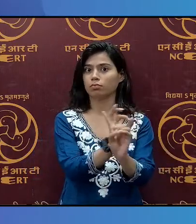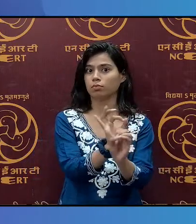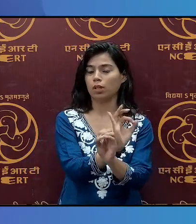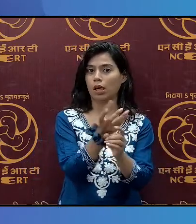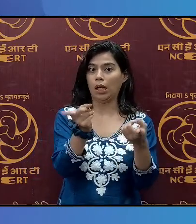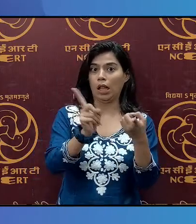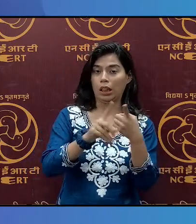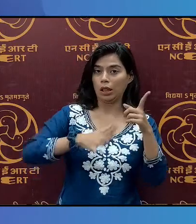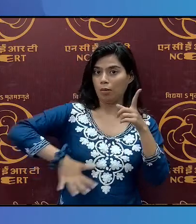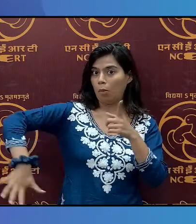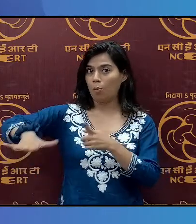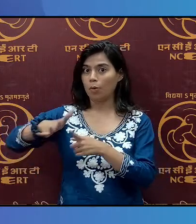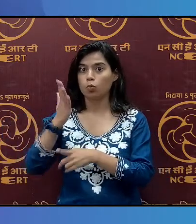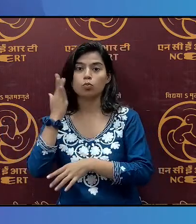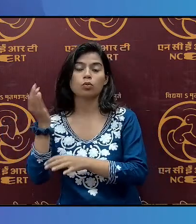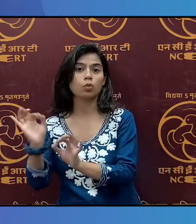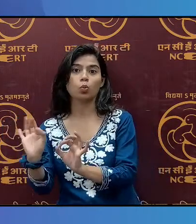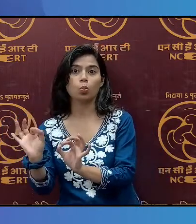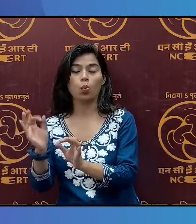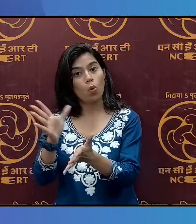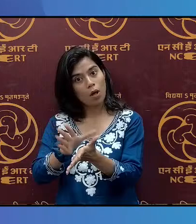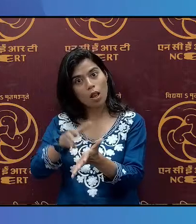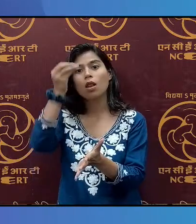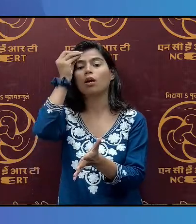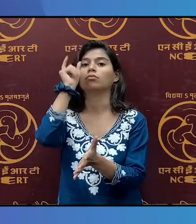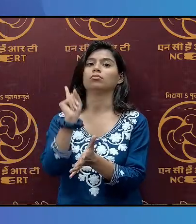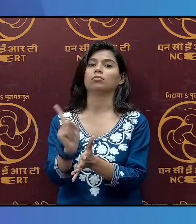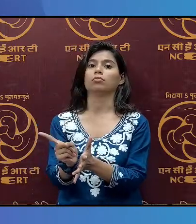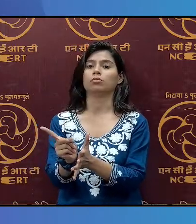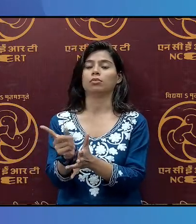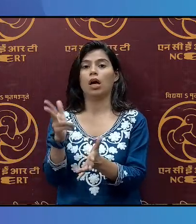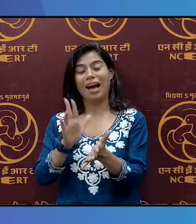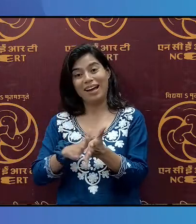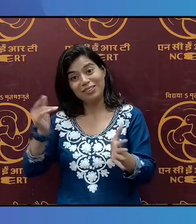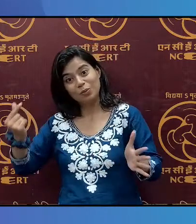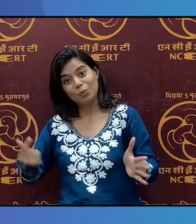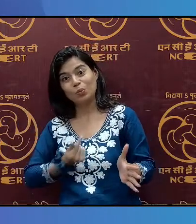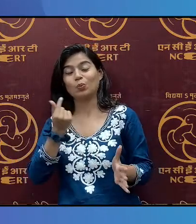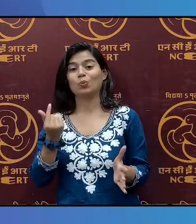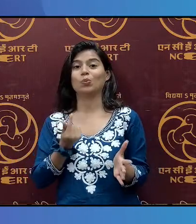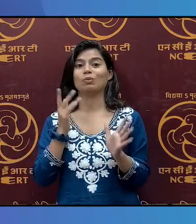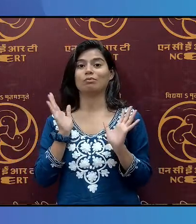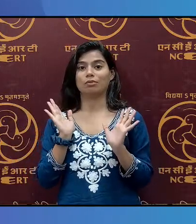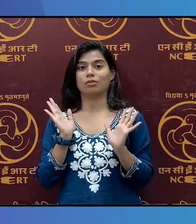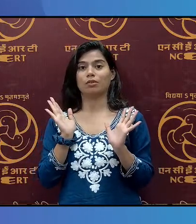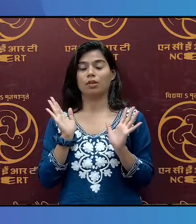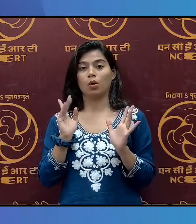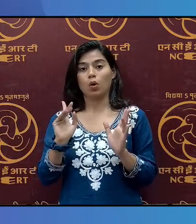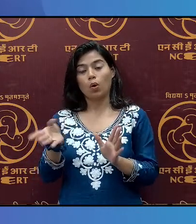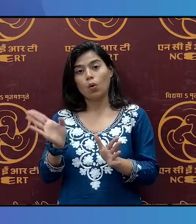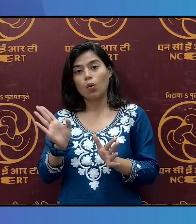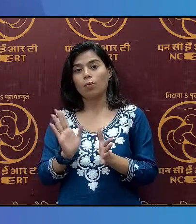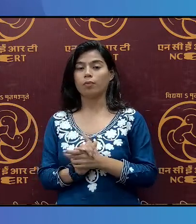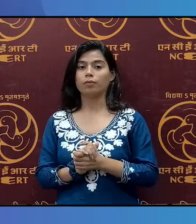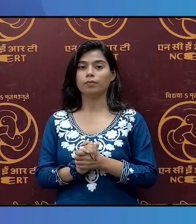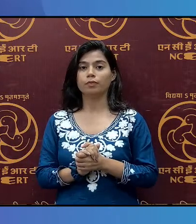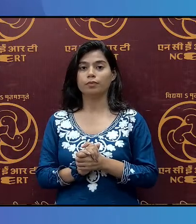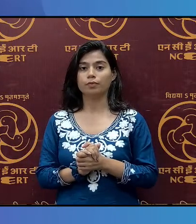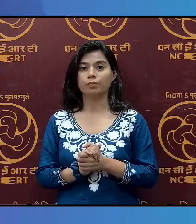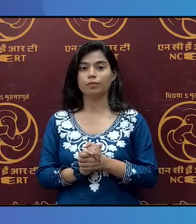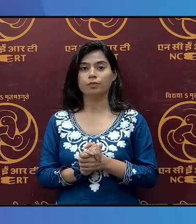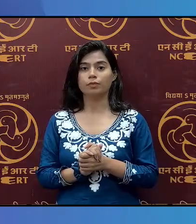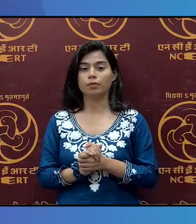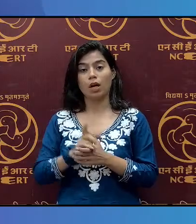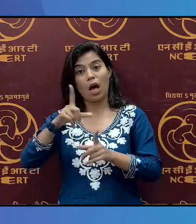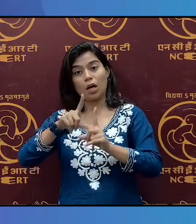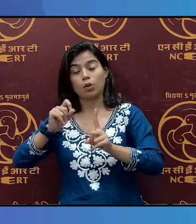happening around me. So I need to learn them. I need to use them, and I need to be very judicious of how to